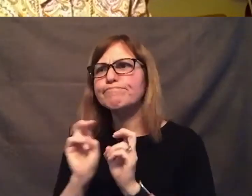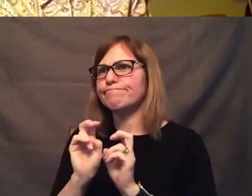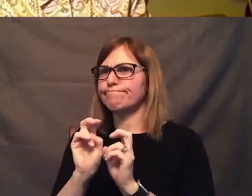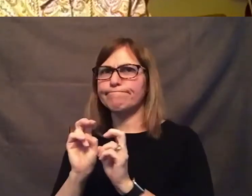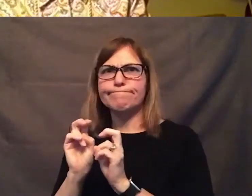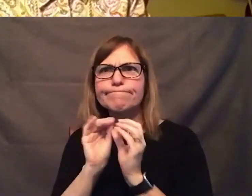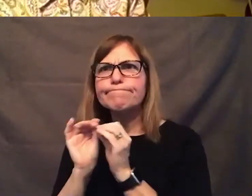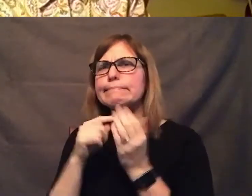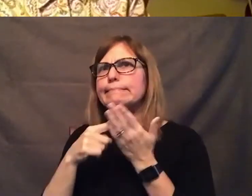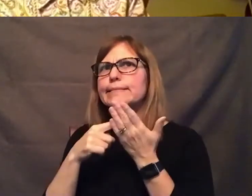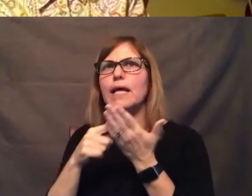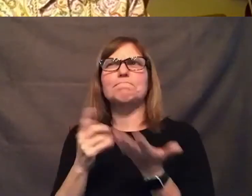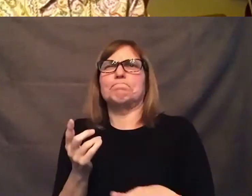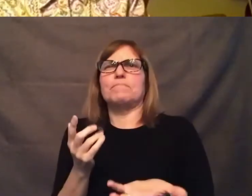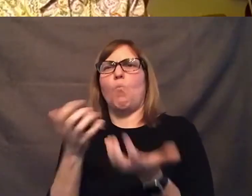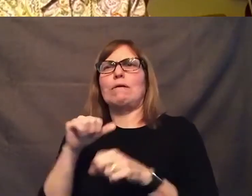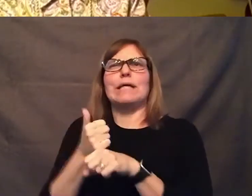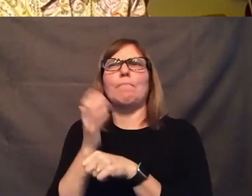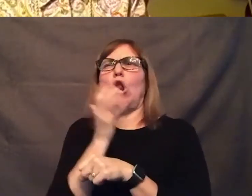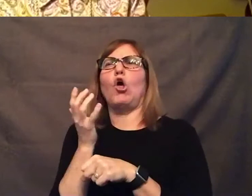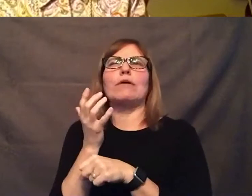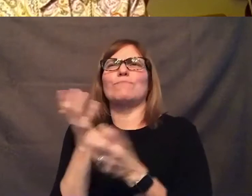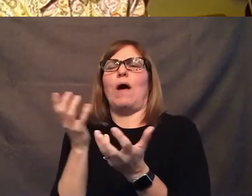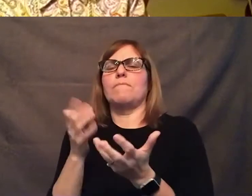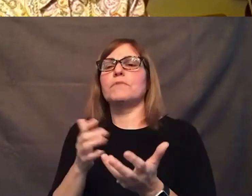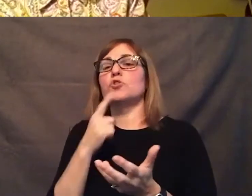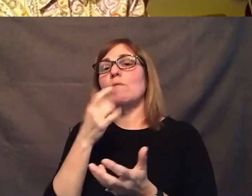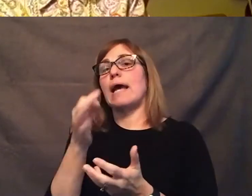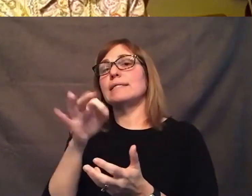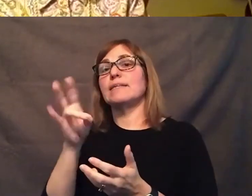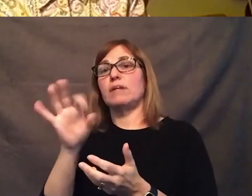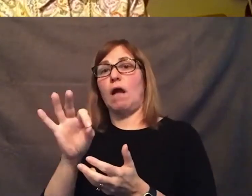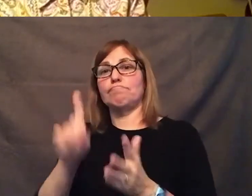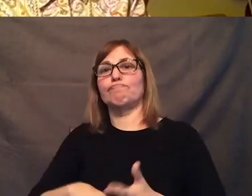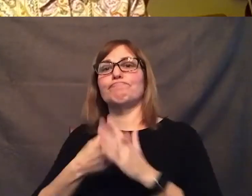look like? In 1979, they launched Access.